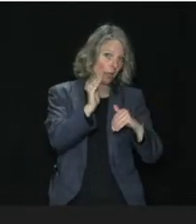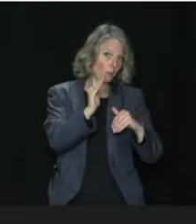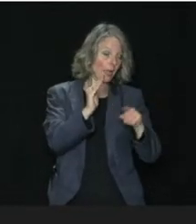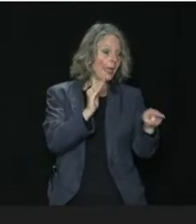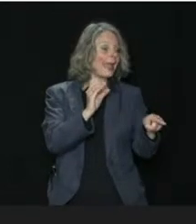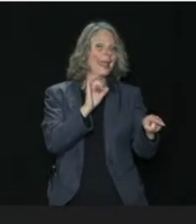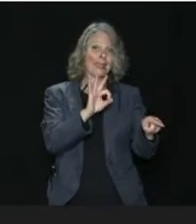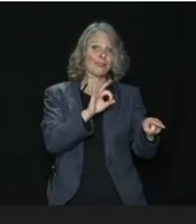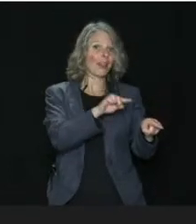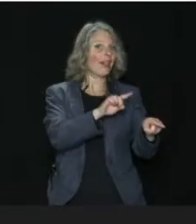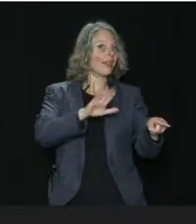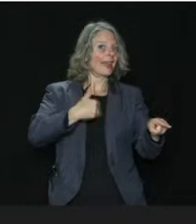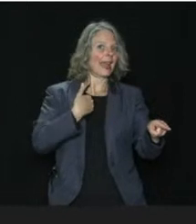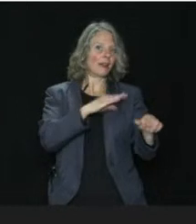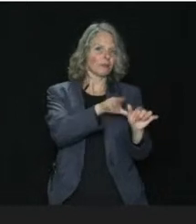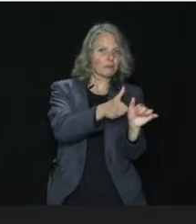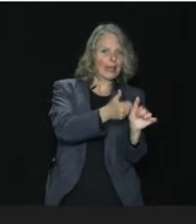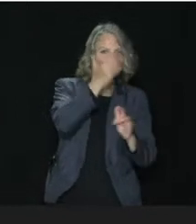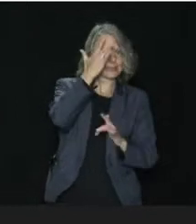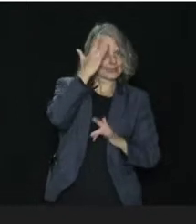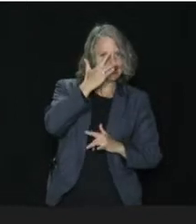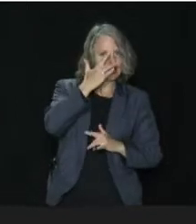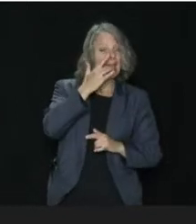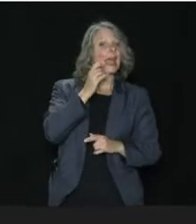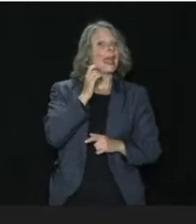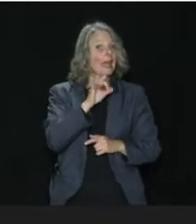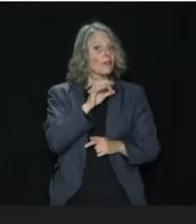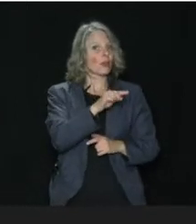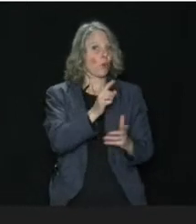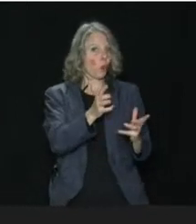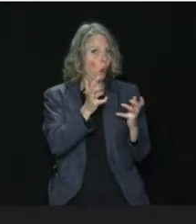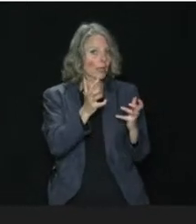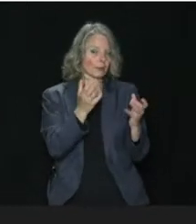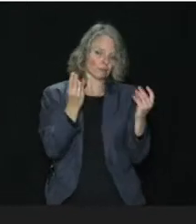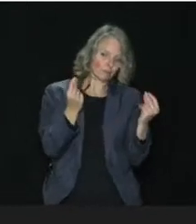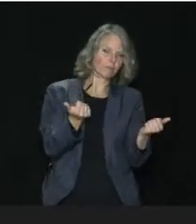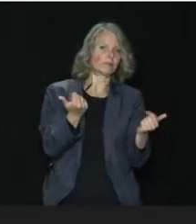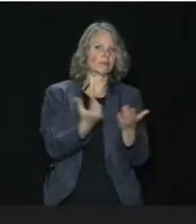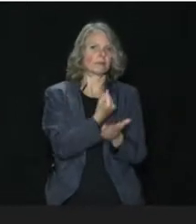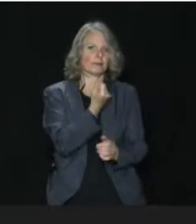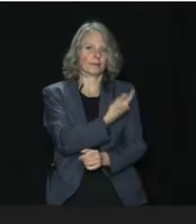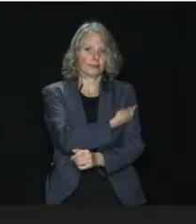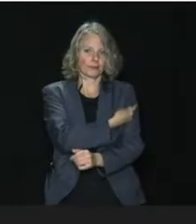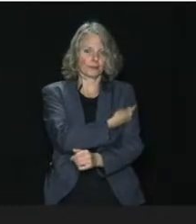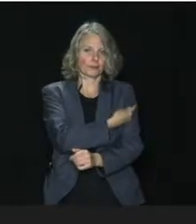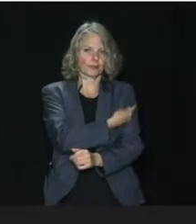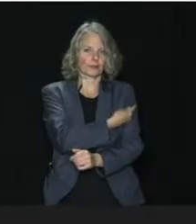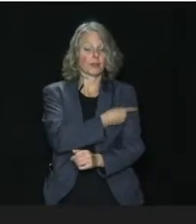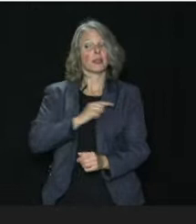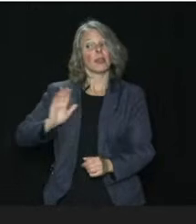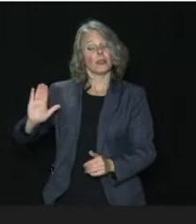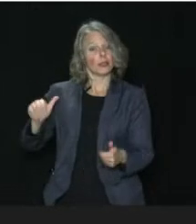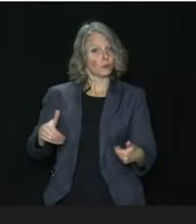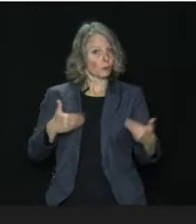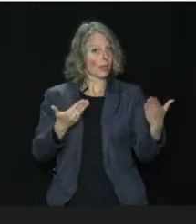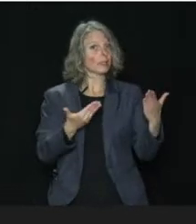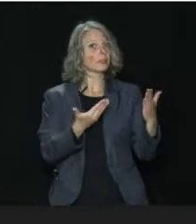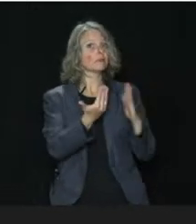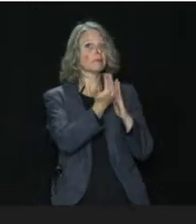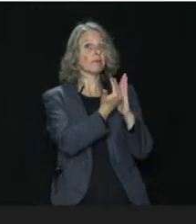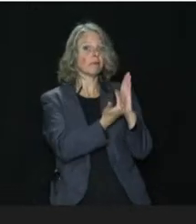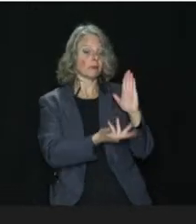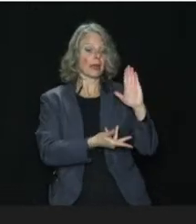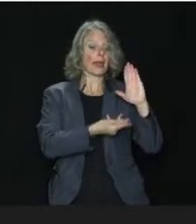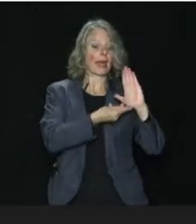without contraindications if the individual wants to receive a vaccine right away. The recommendations have been updated based on